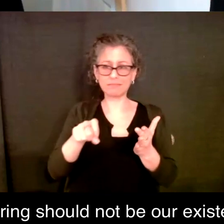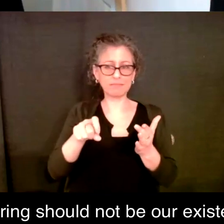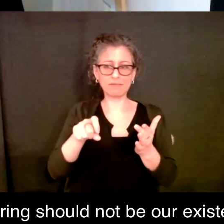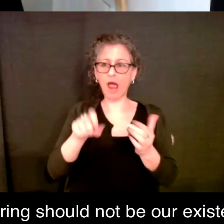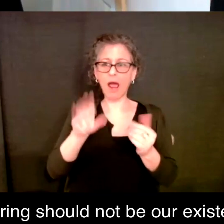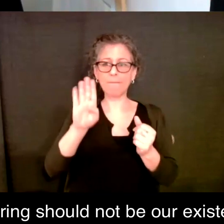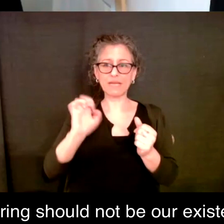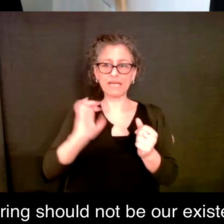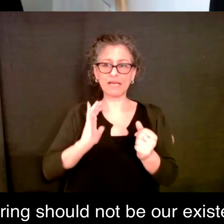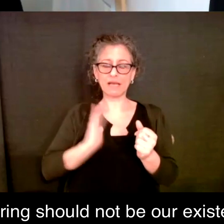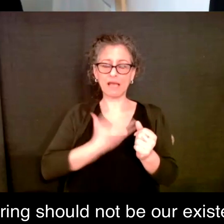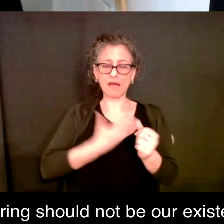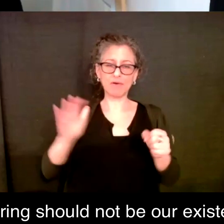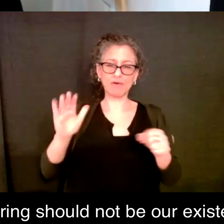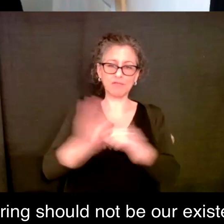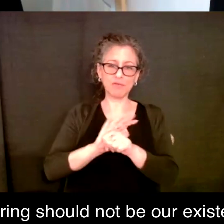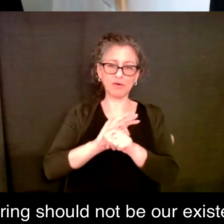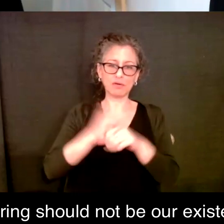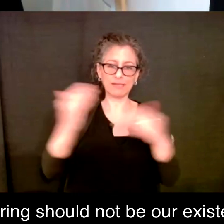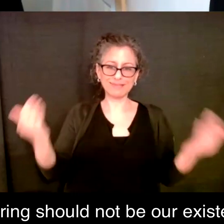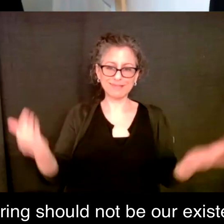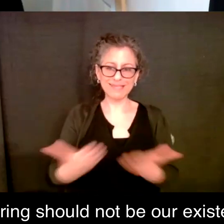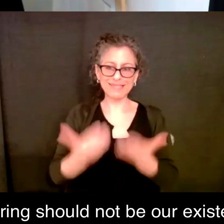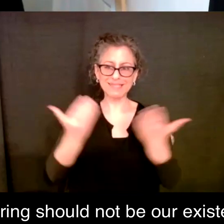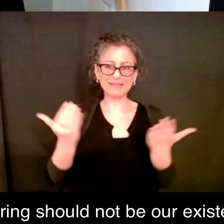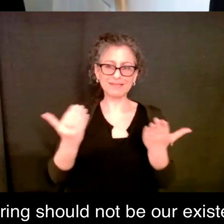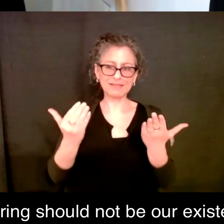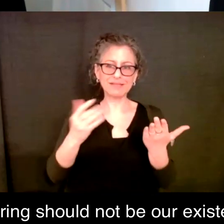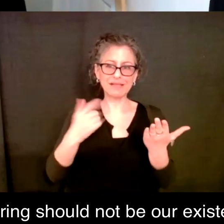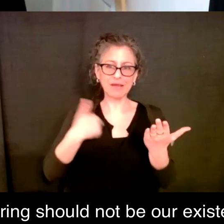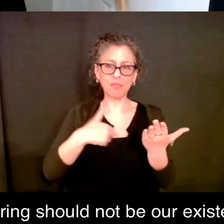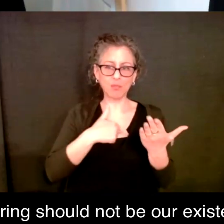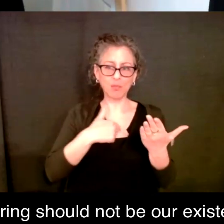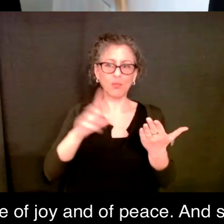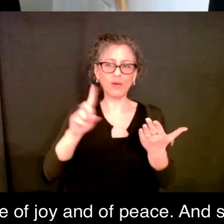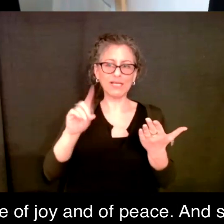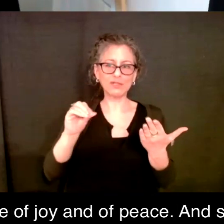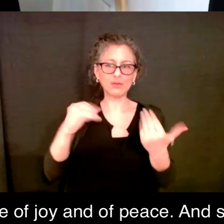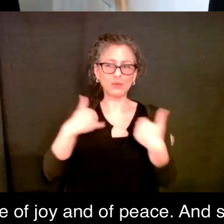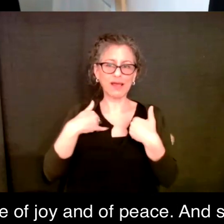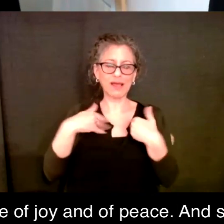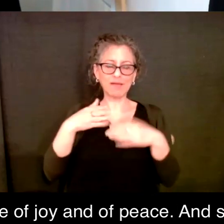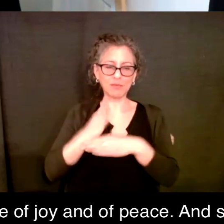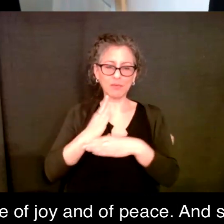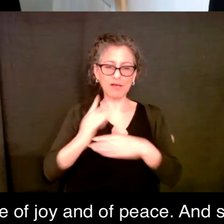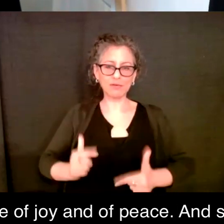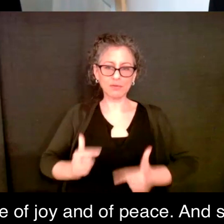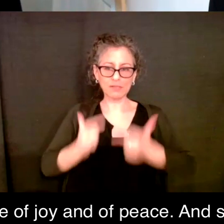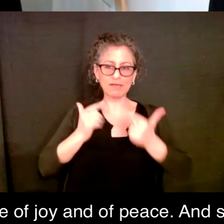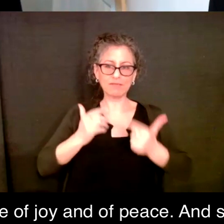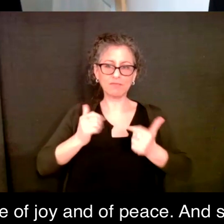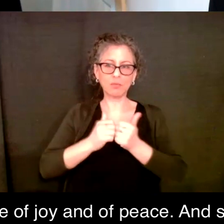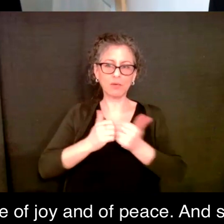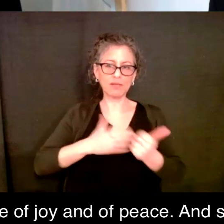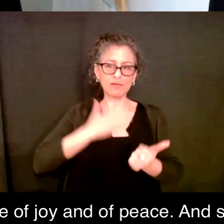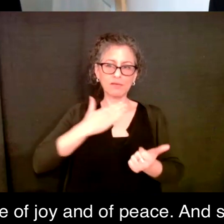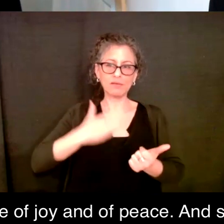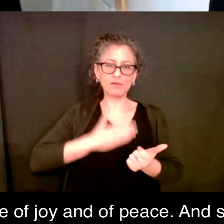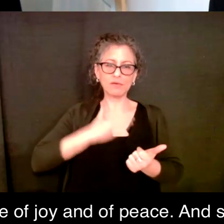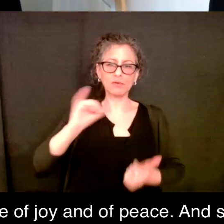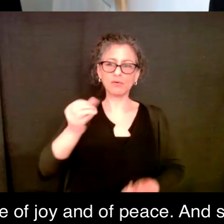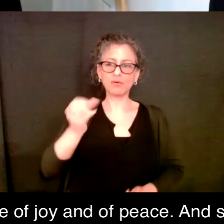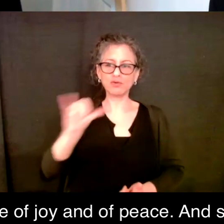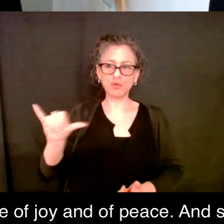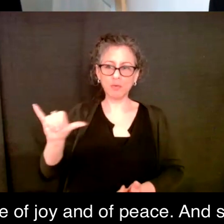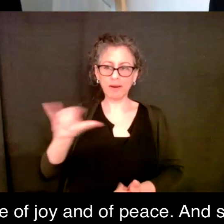our total being, and that we do have the right to live a life of joy and of